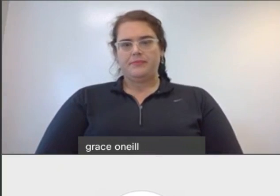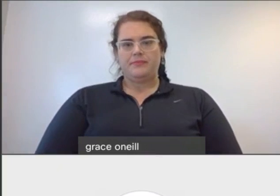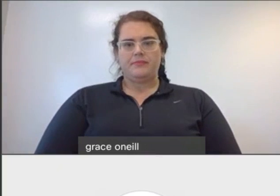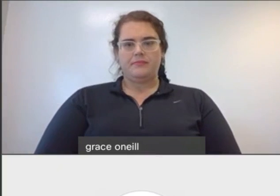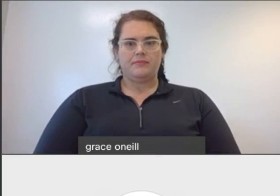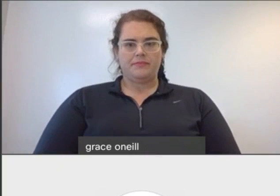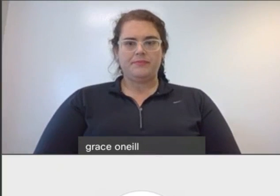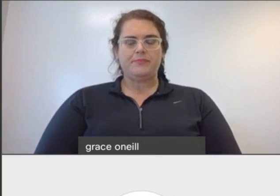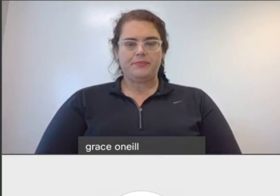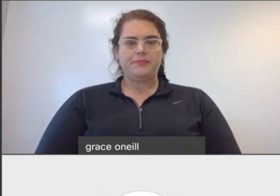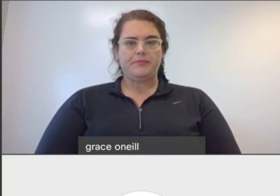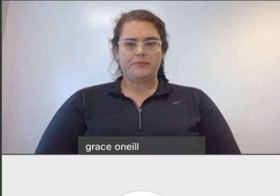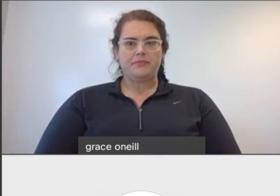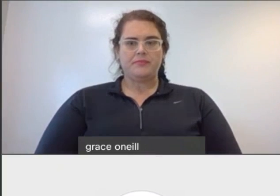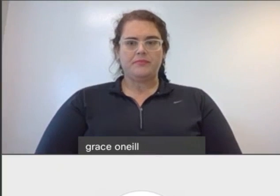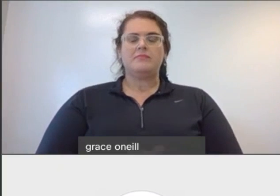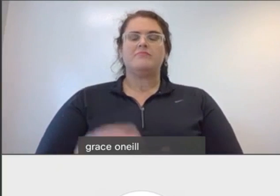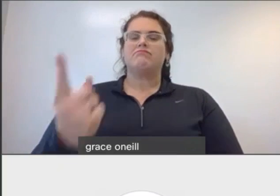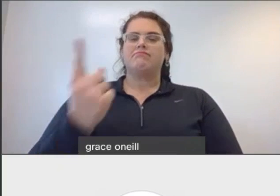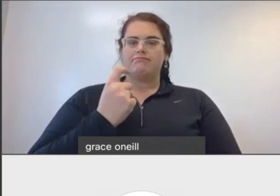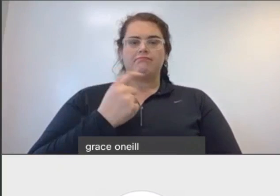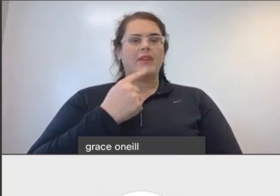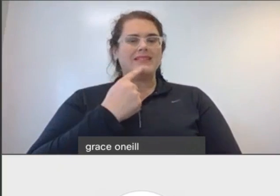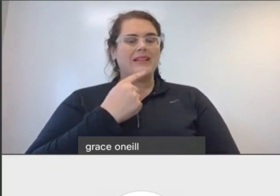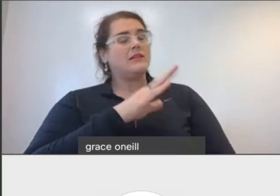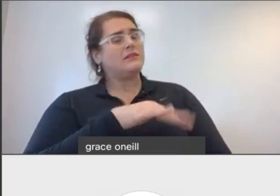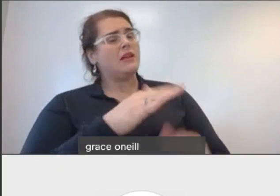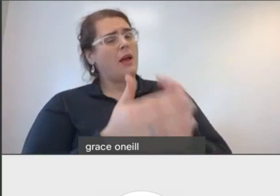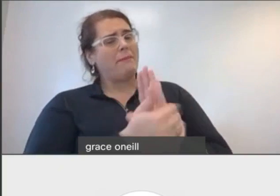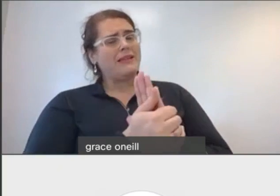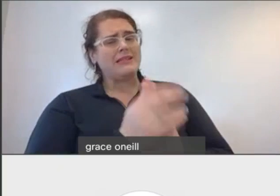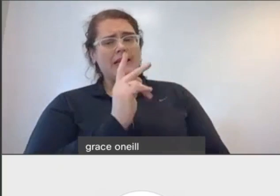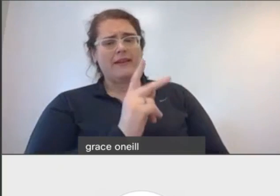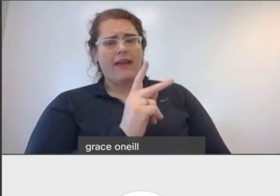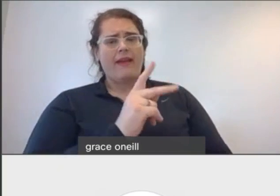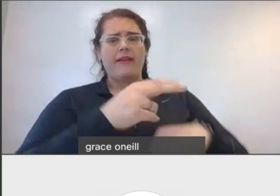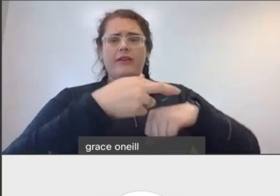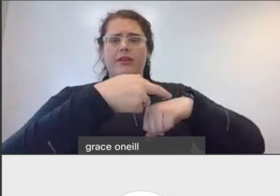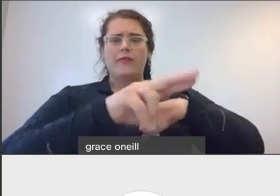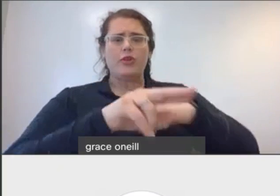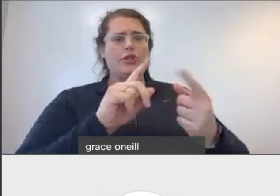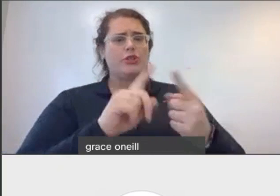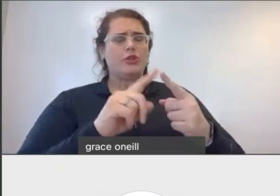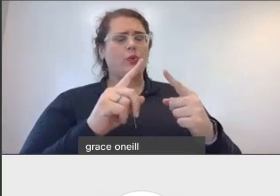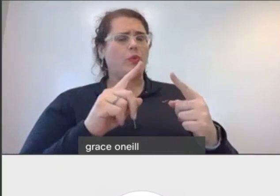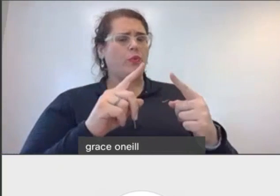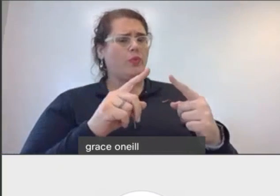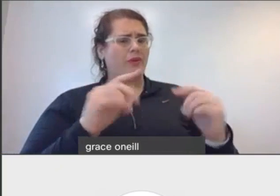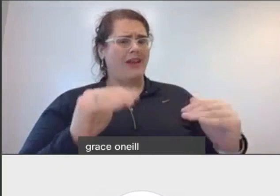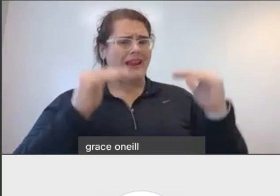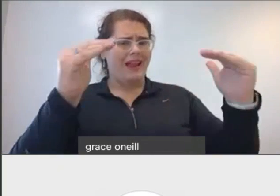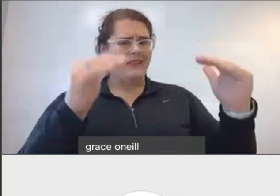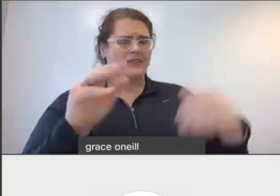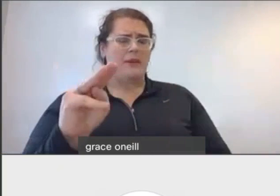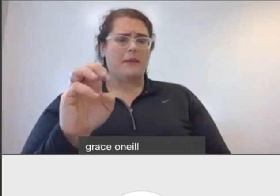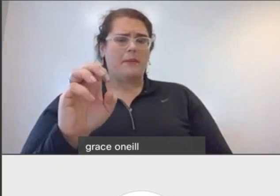So there was a question about the Appendix K makes reference to, it says here, enhanced Medicaid rates lasting